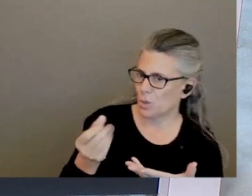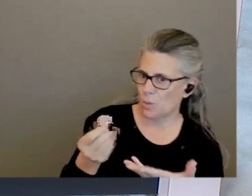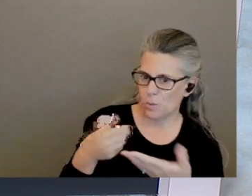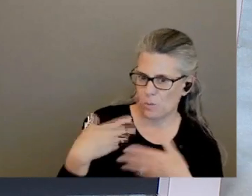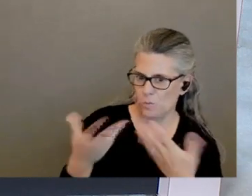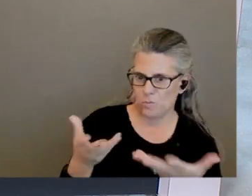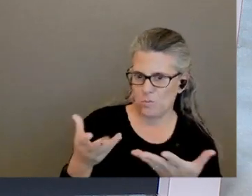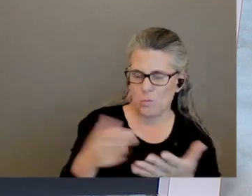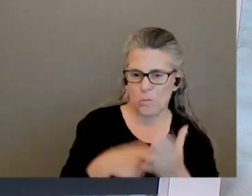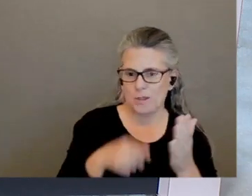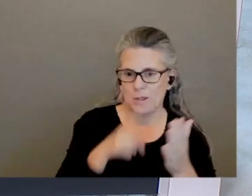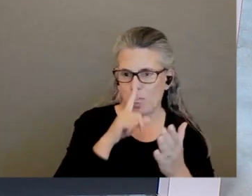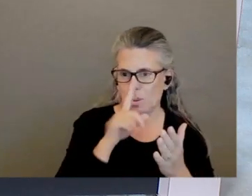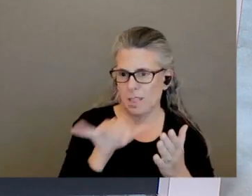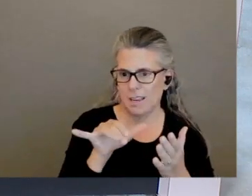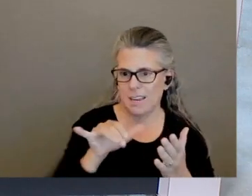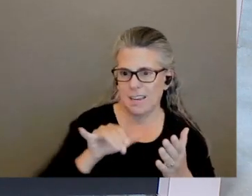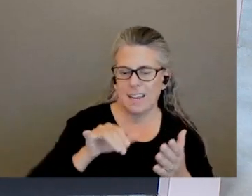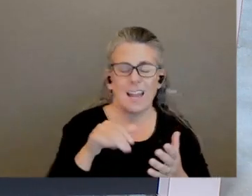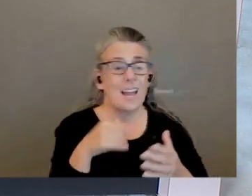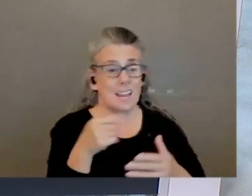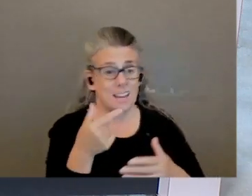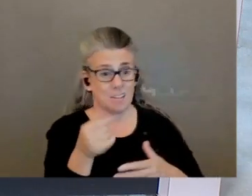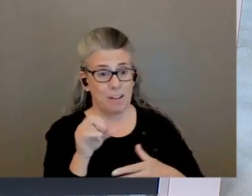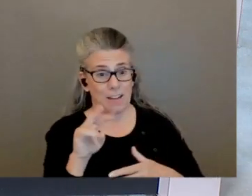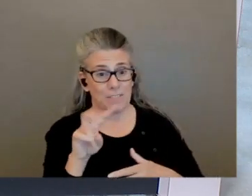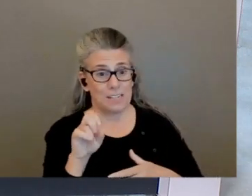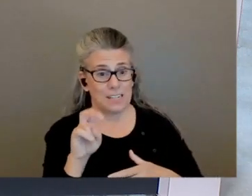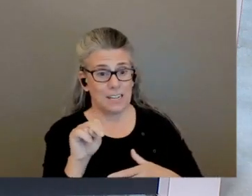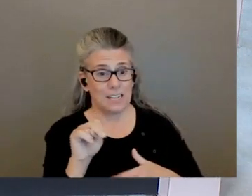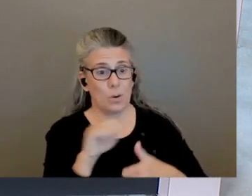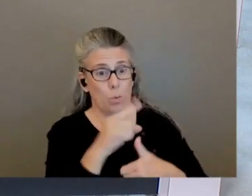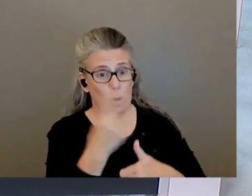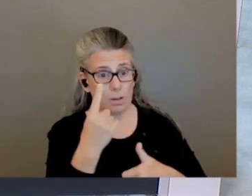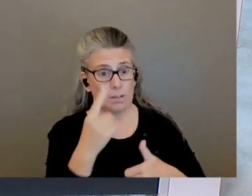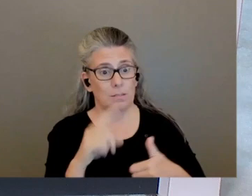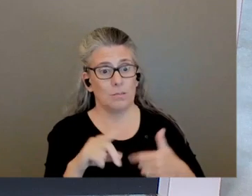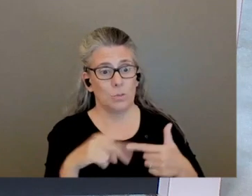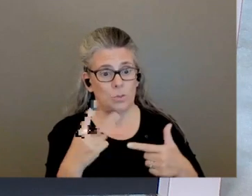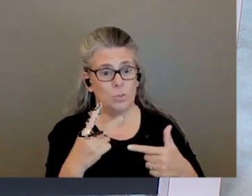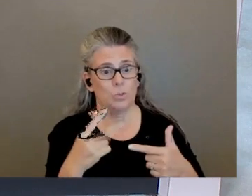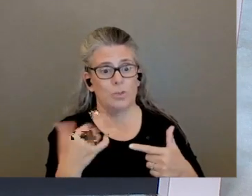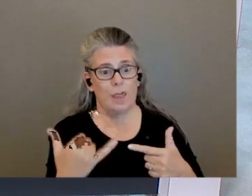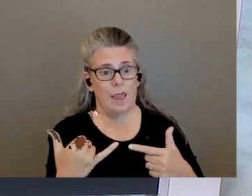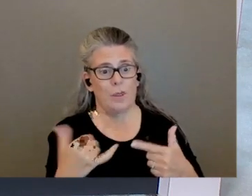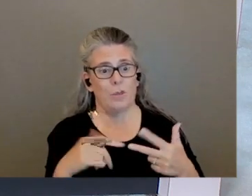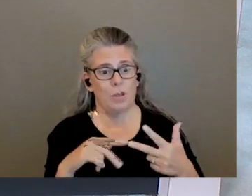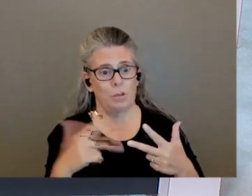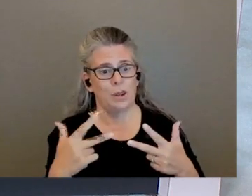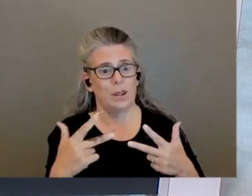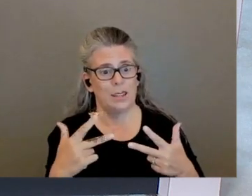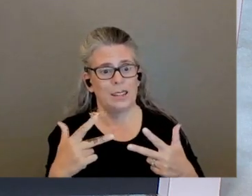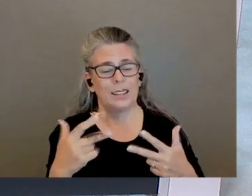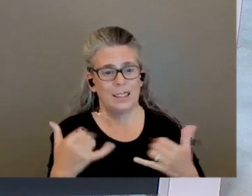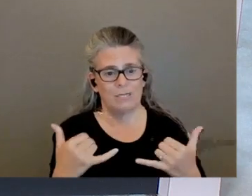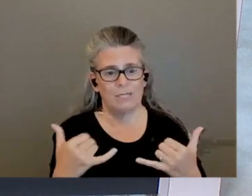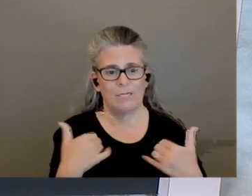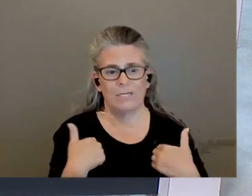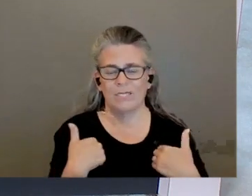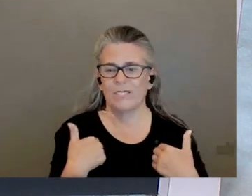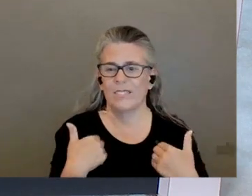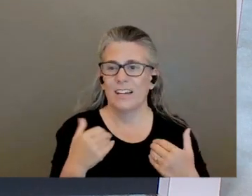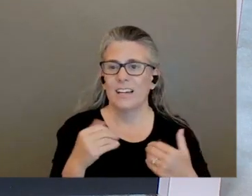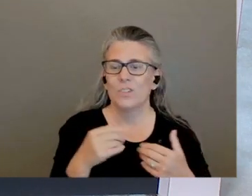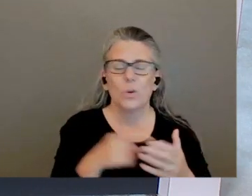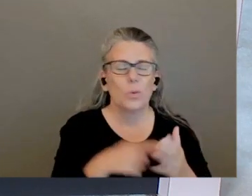next generation Graviton after 1, 2, 3, but maybe let's start with what is Graviton? So Graviton is a brand